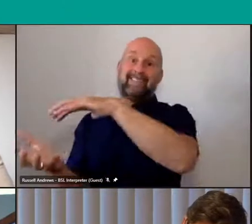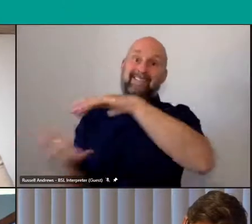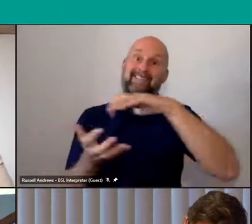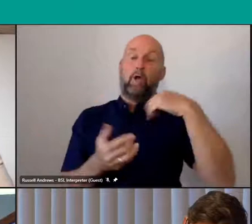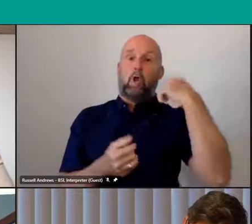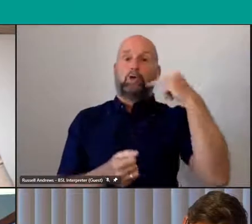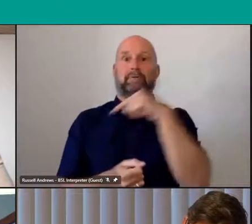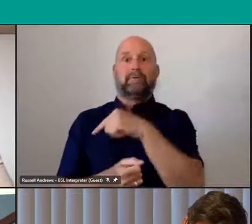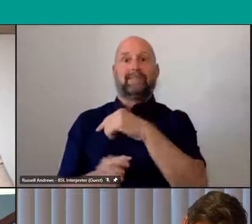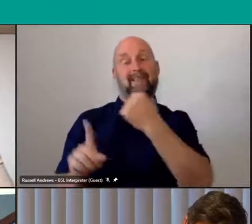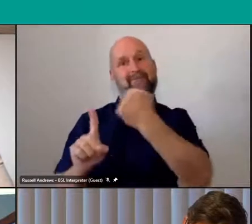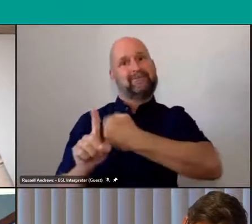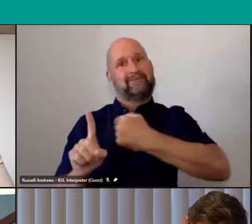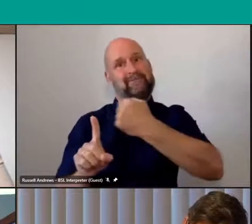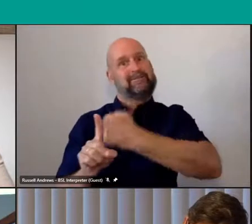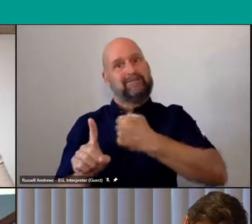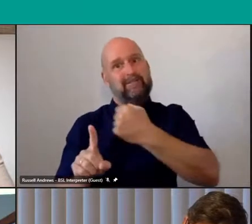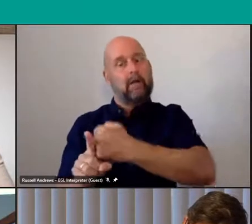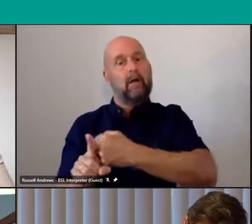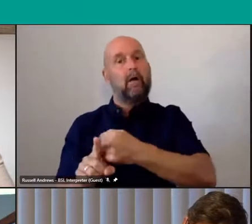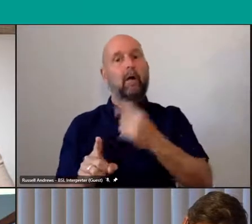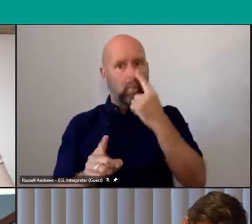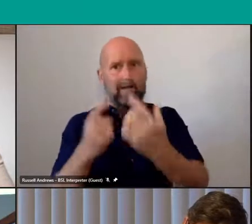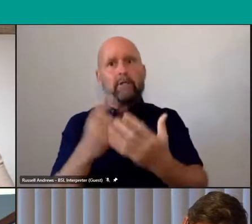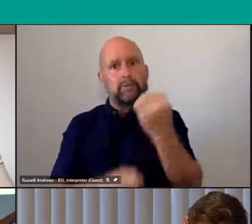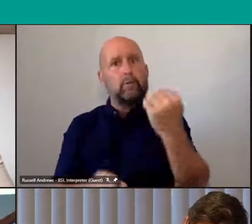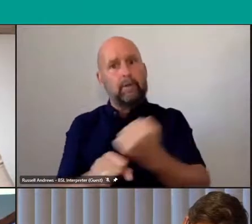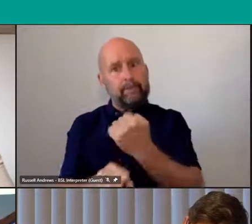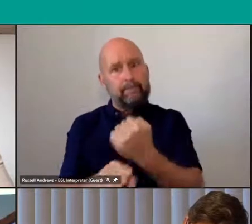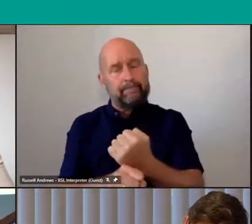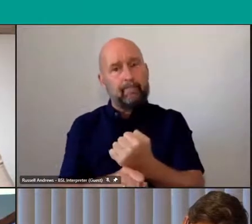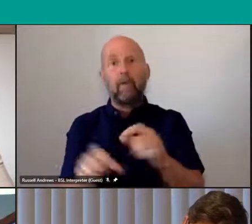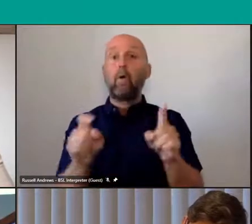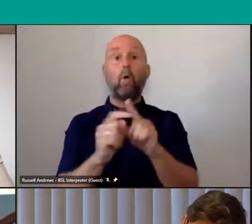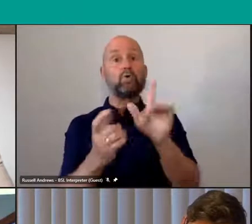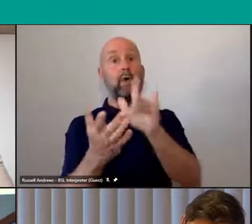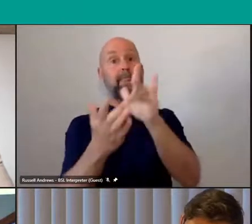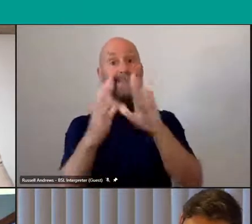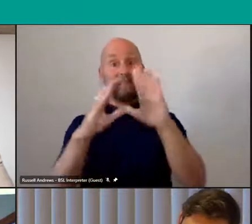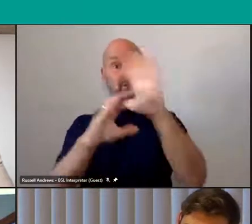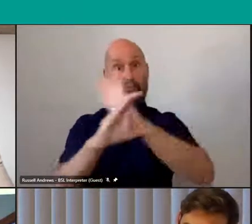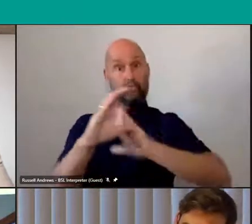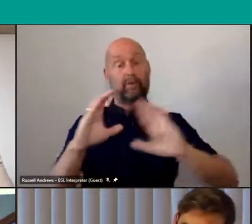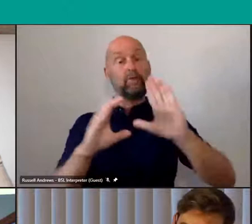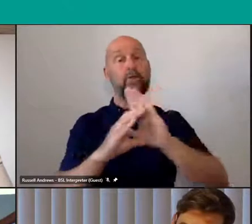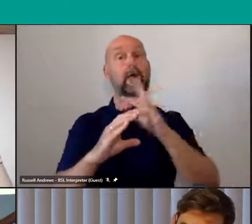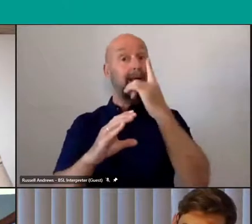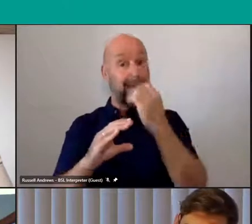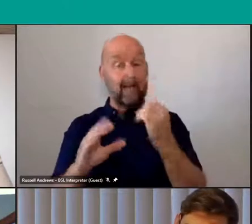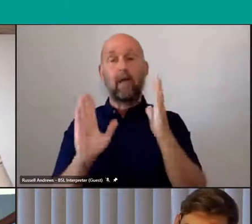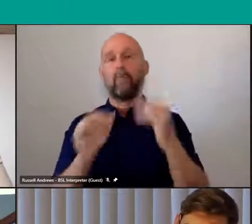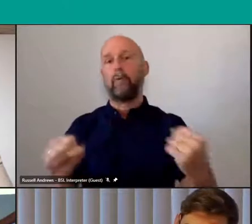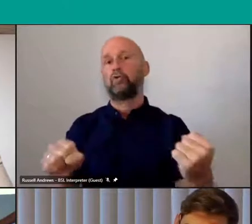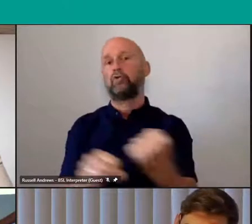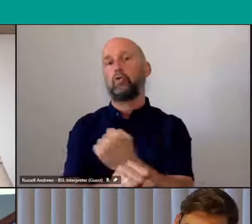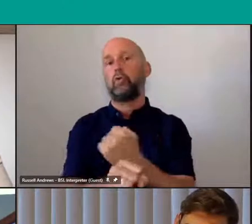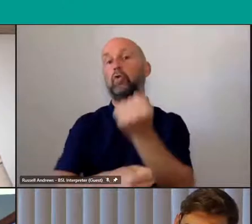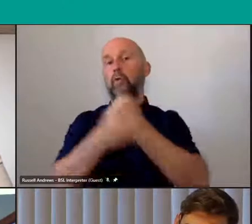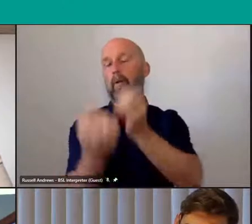to do this. But we also think that there are things that the city region can and it must do now in order to make this a